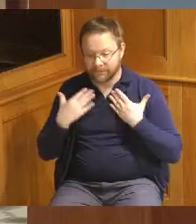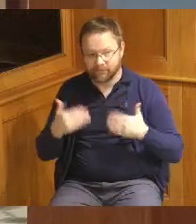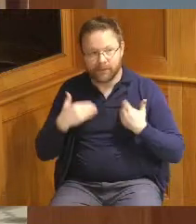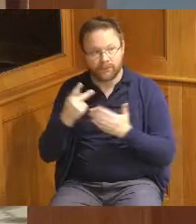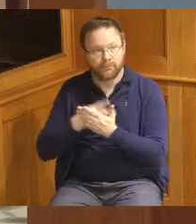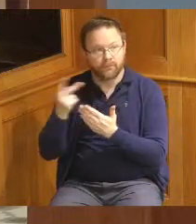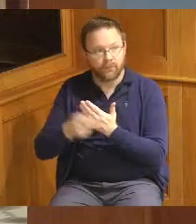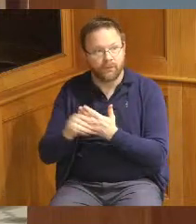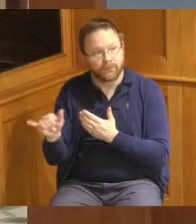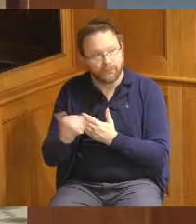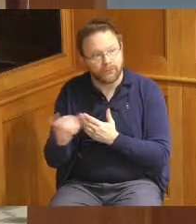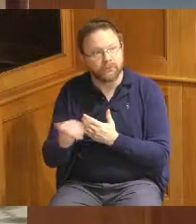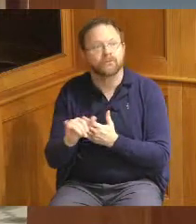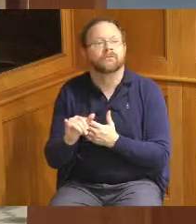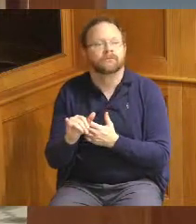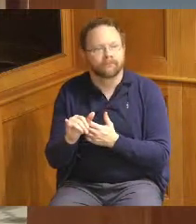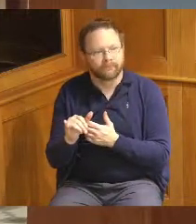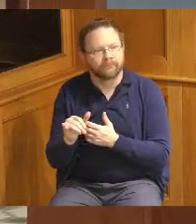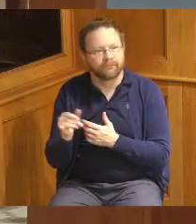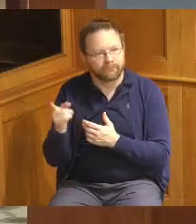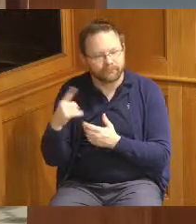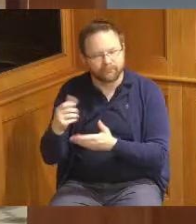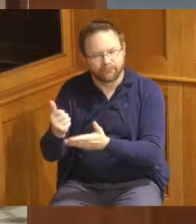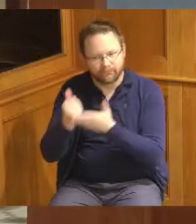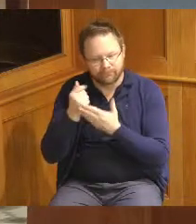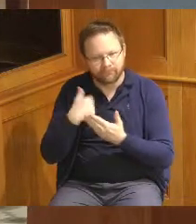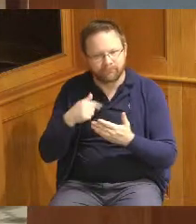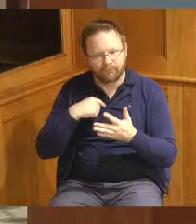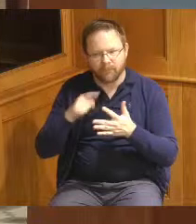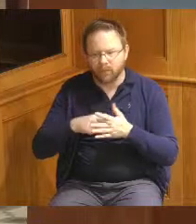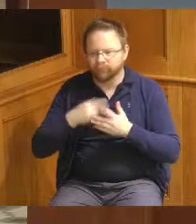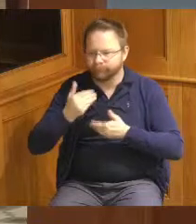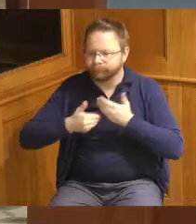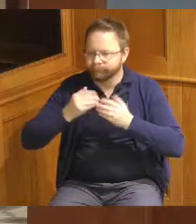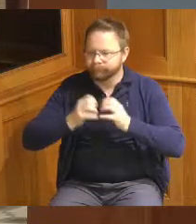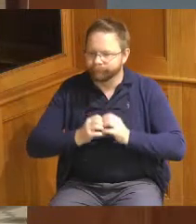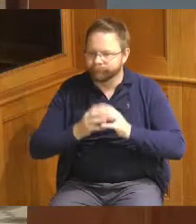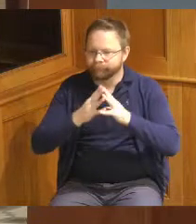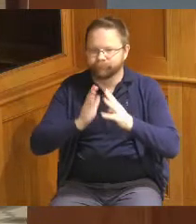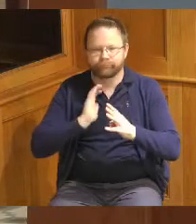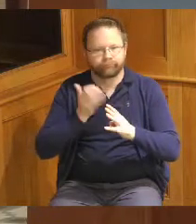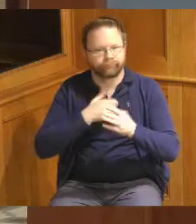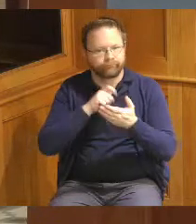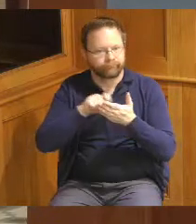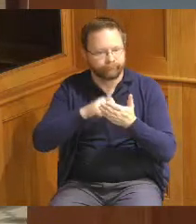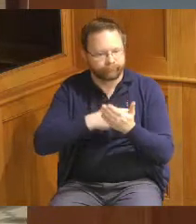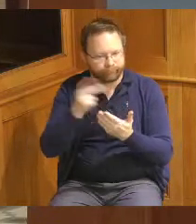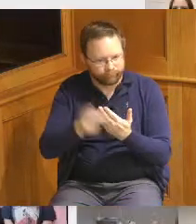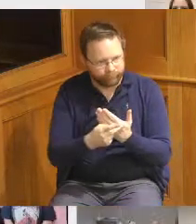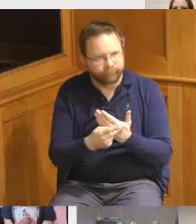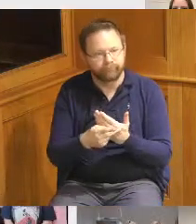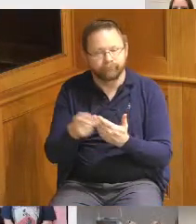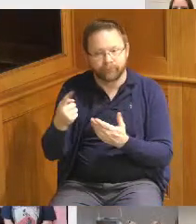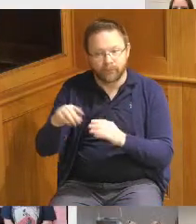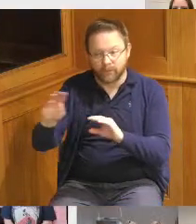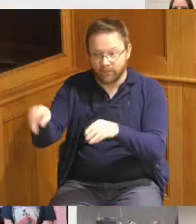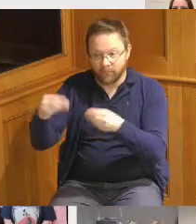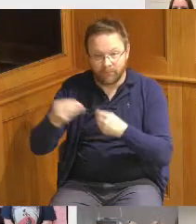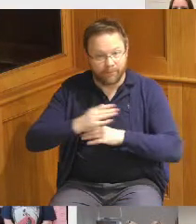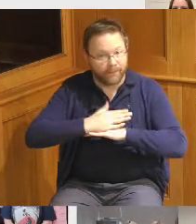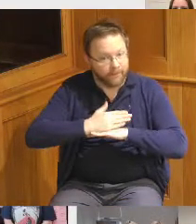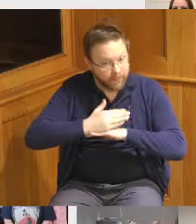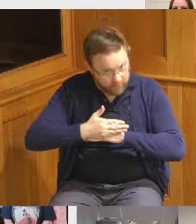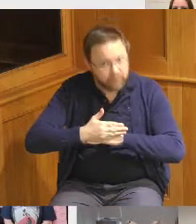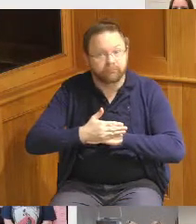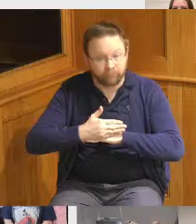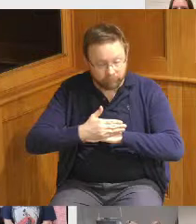Initiative, because they have helped us kind of start to build our writing program. They have given us computers, laptops.